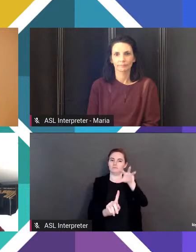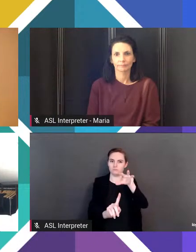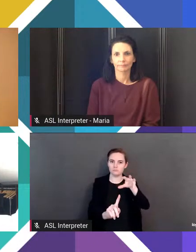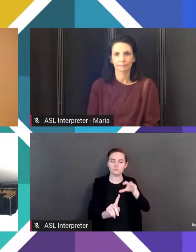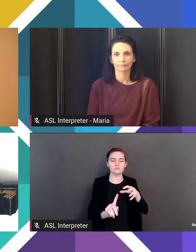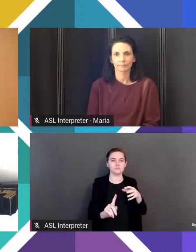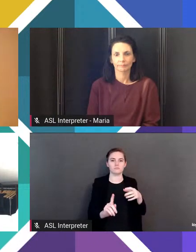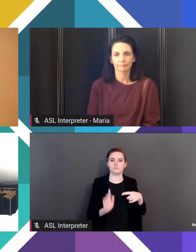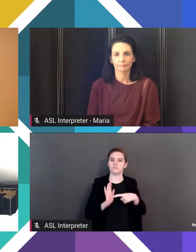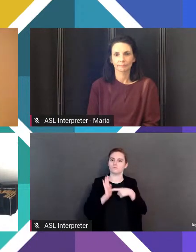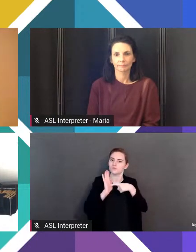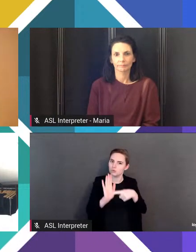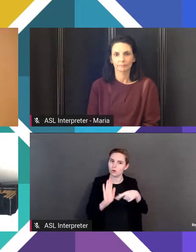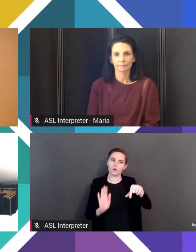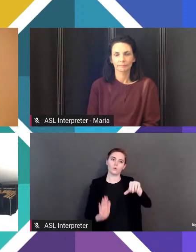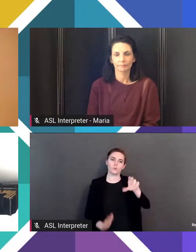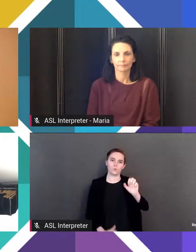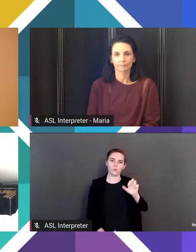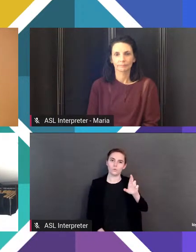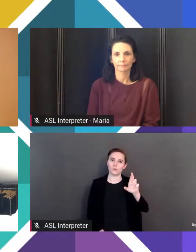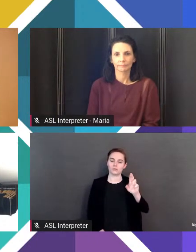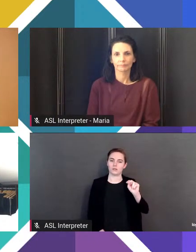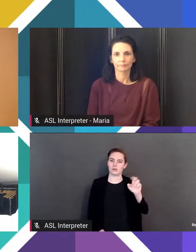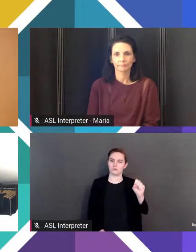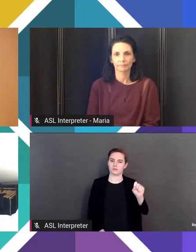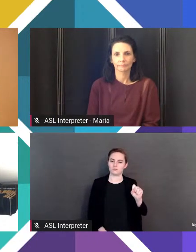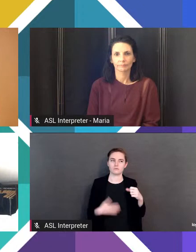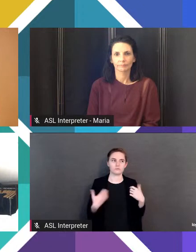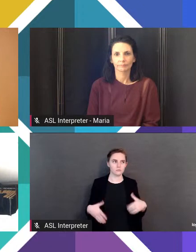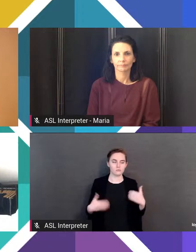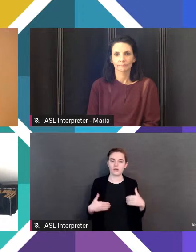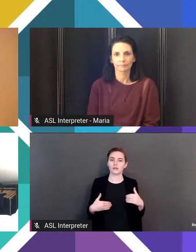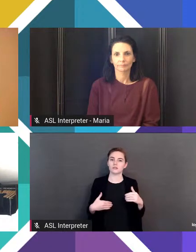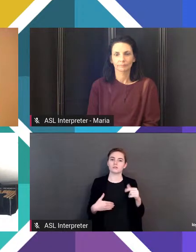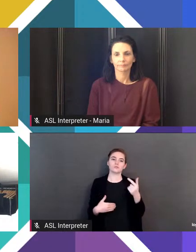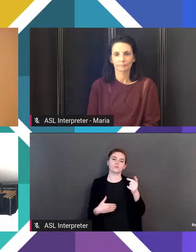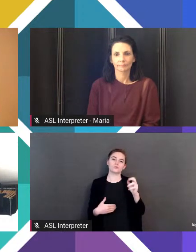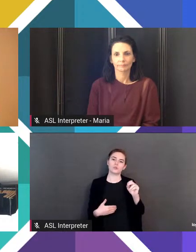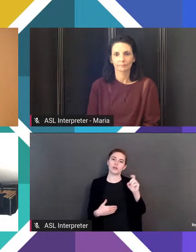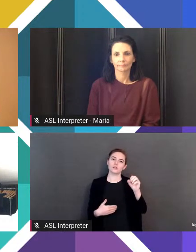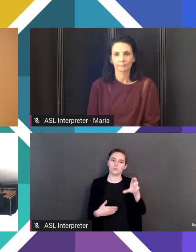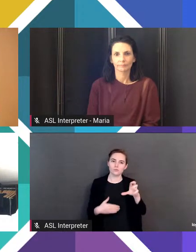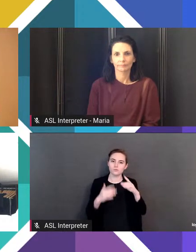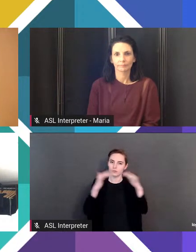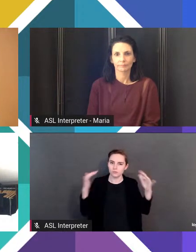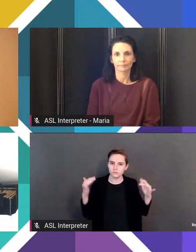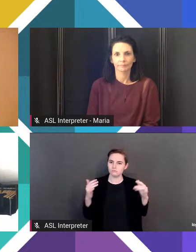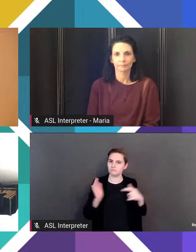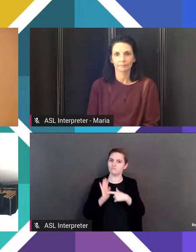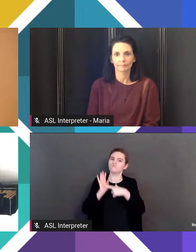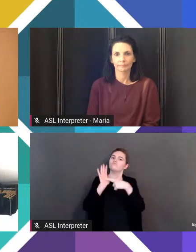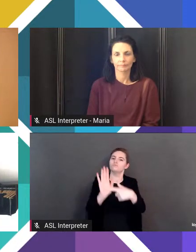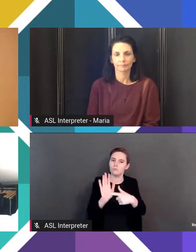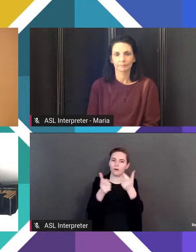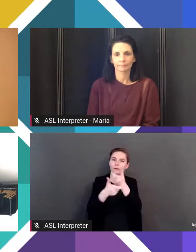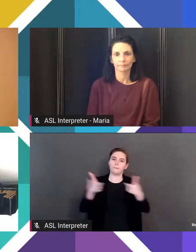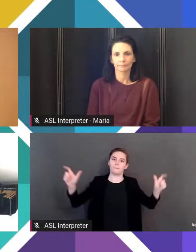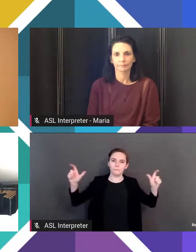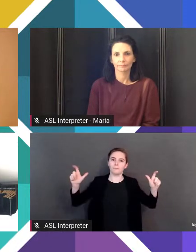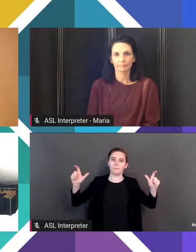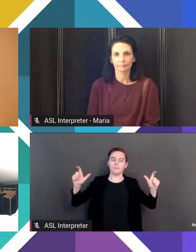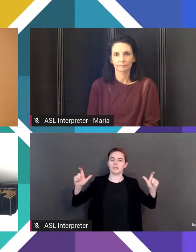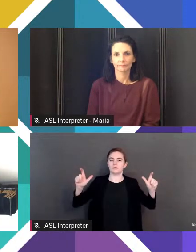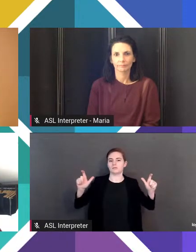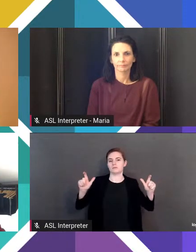showcasing queerness and gender diversity on a larger scale, it's